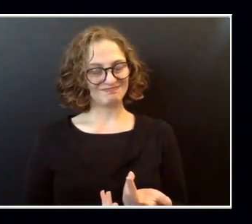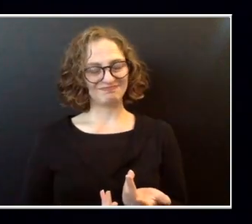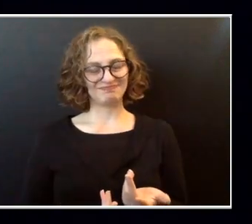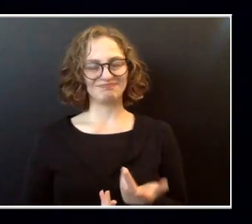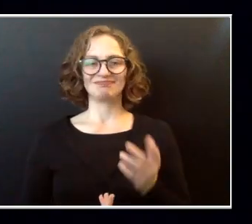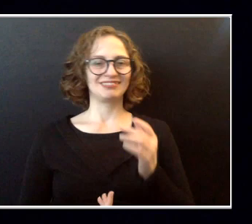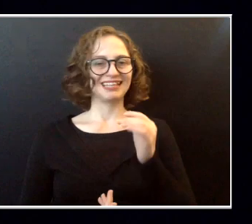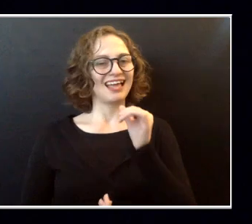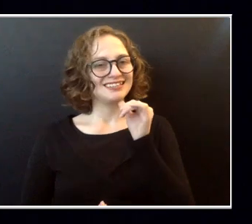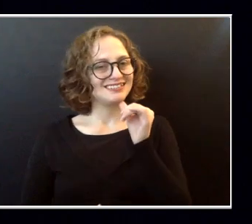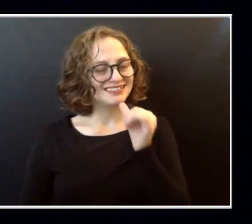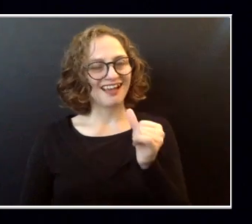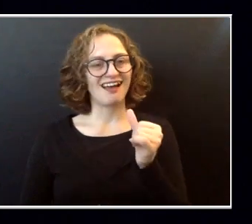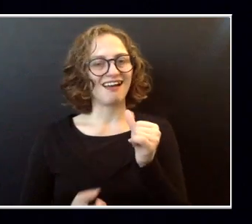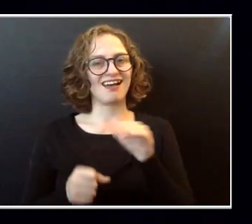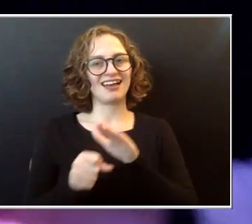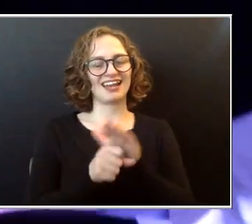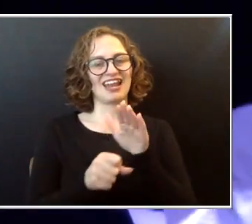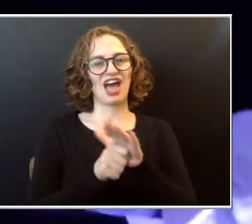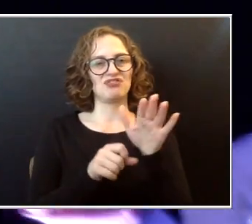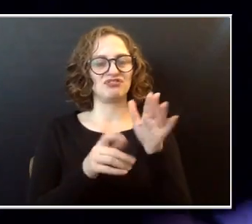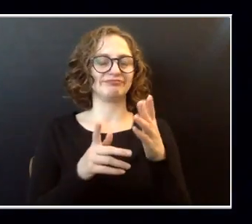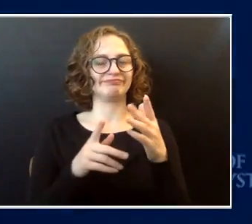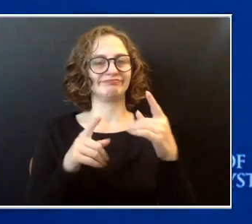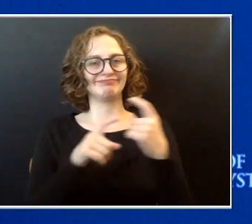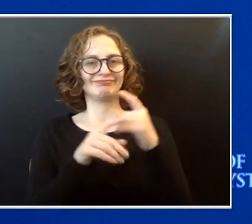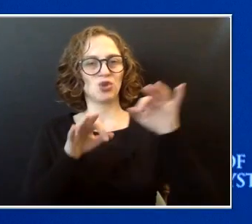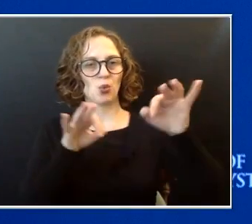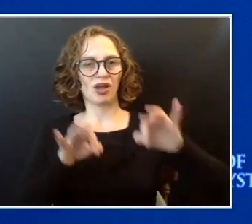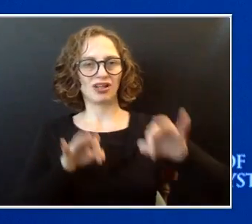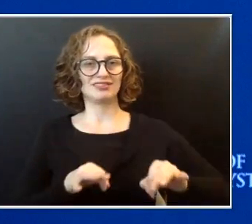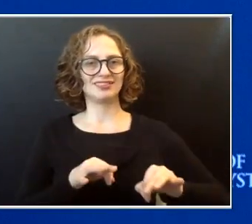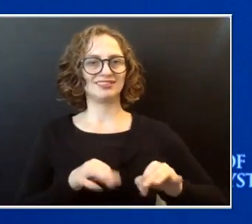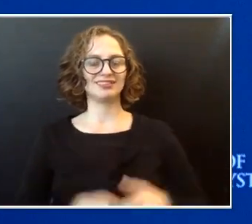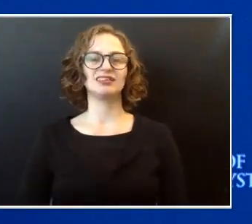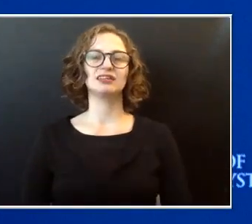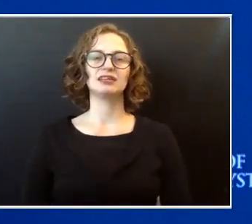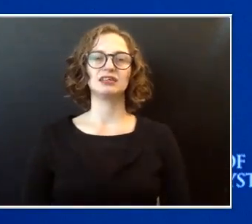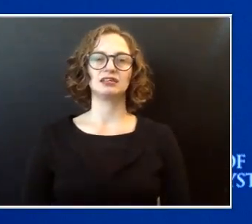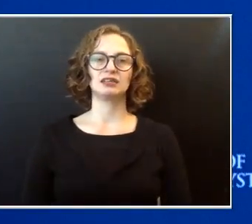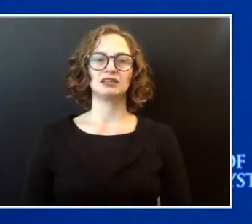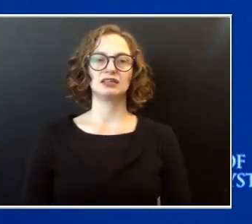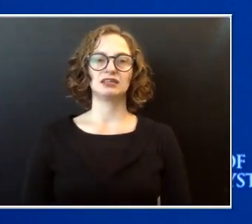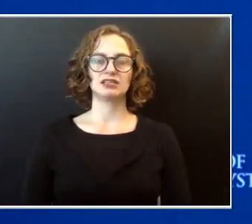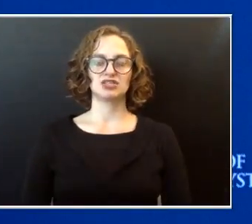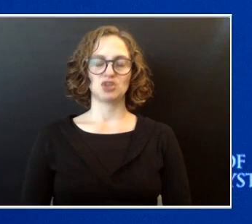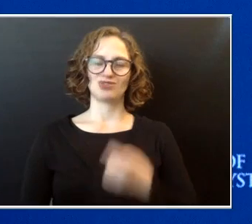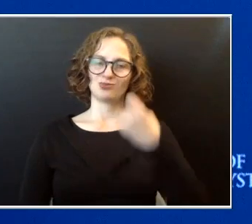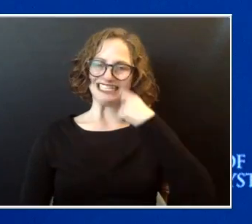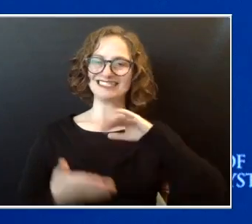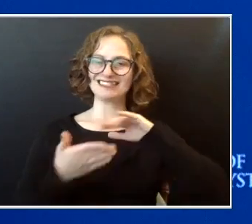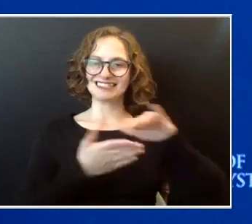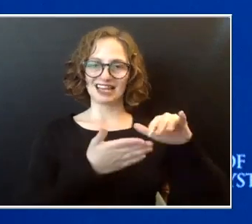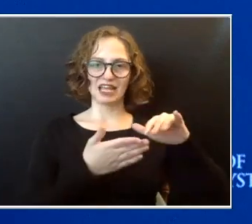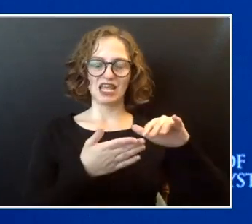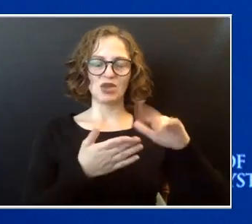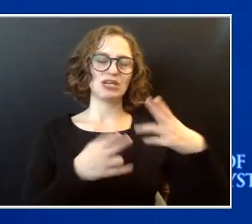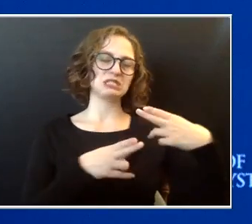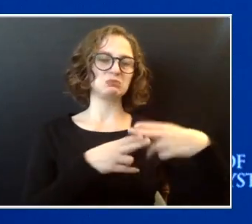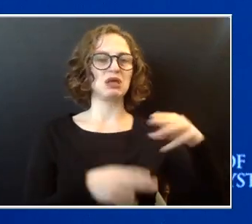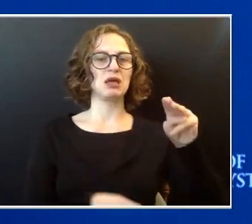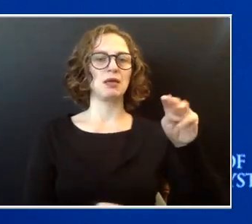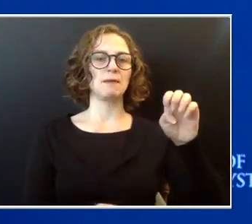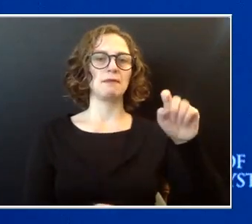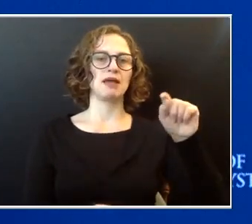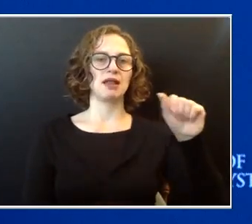whole story. This was a special communication. It seemed like this was a meta-analysis, like you said, in JAMA Open Network. So a